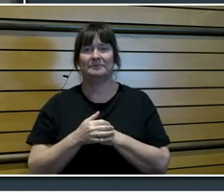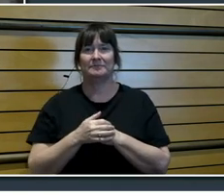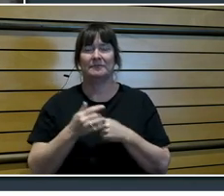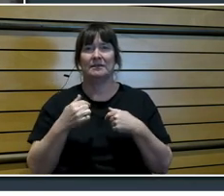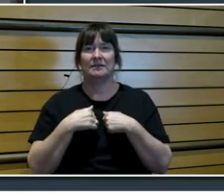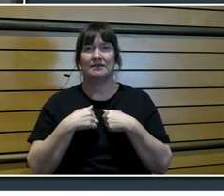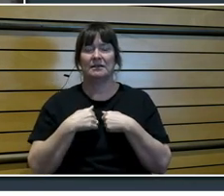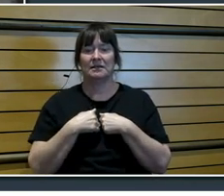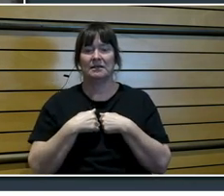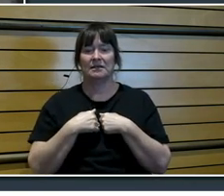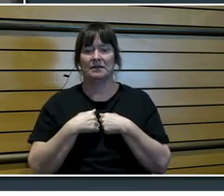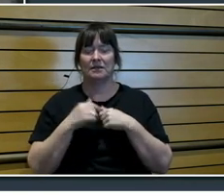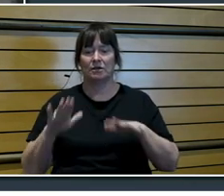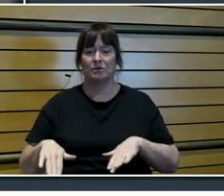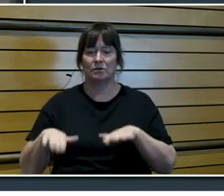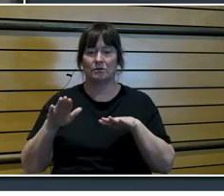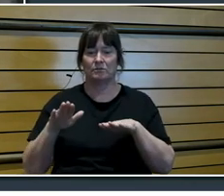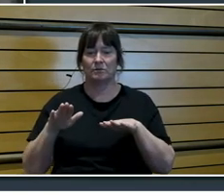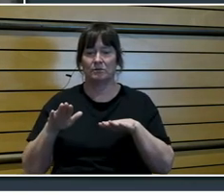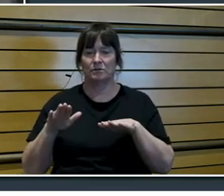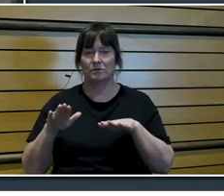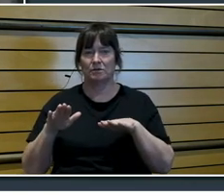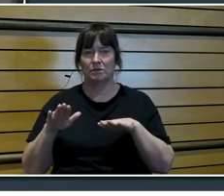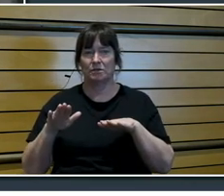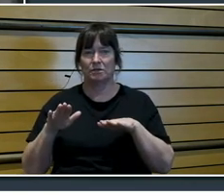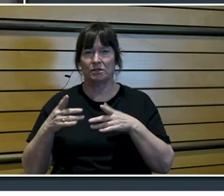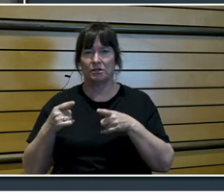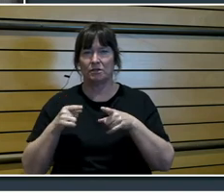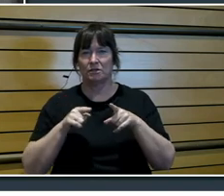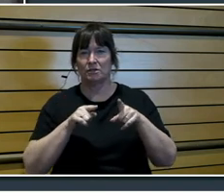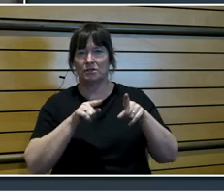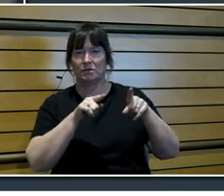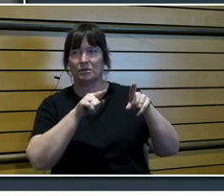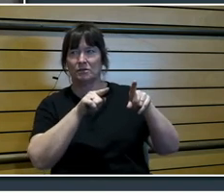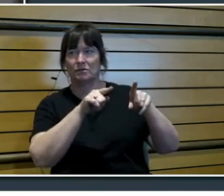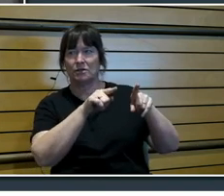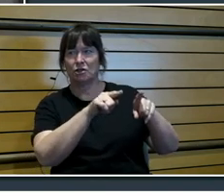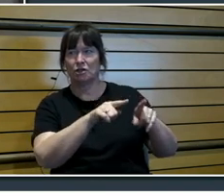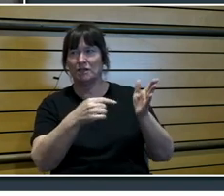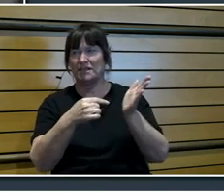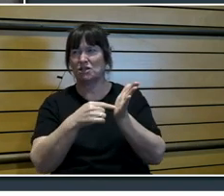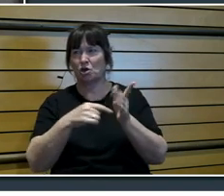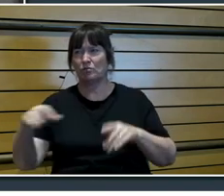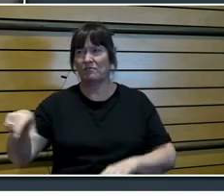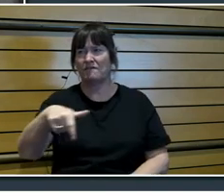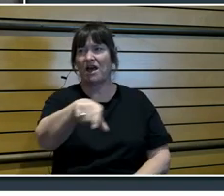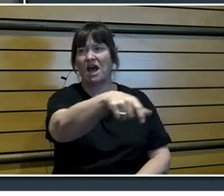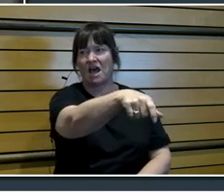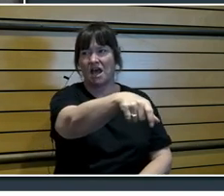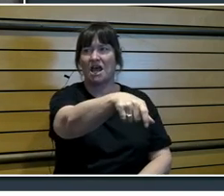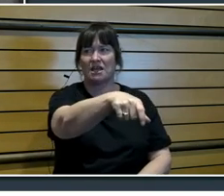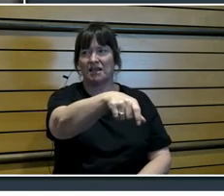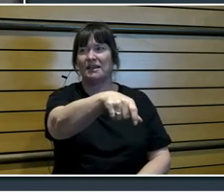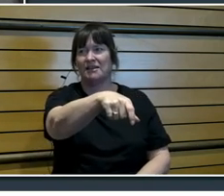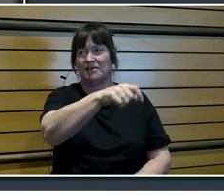I grew up alongside the Te Taikuri River. Kua tupu aho I ngā